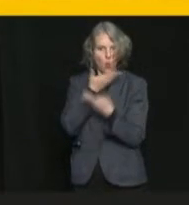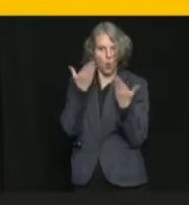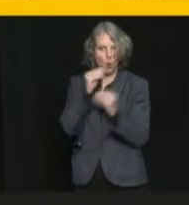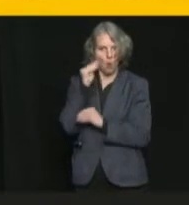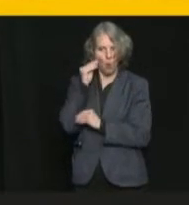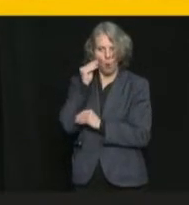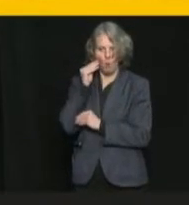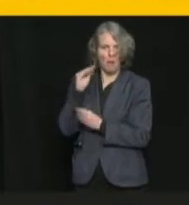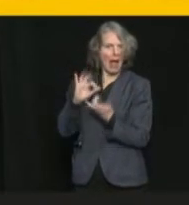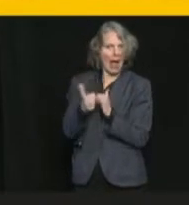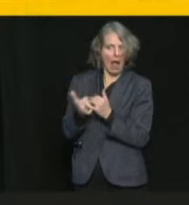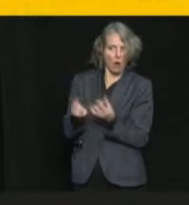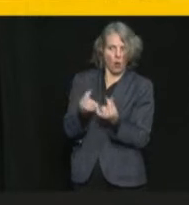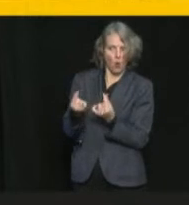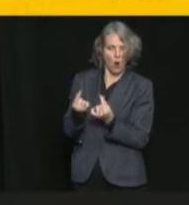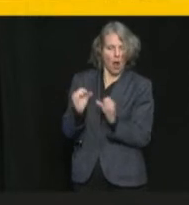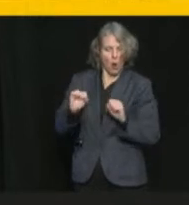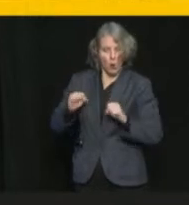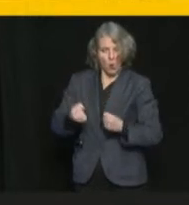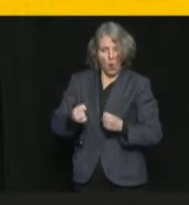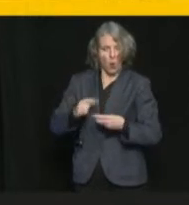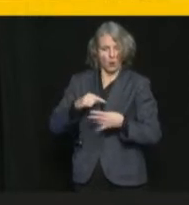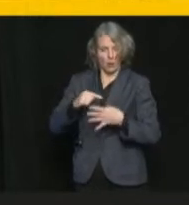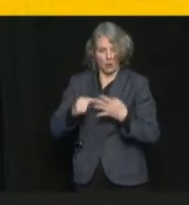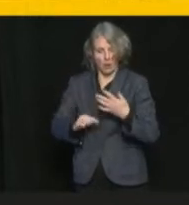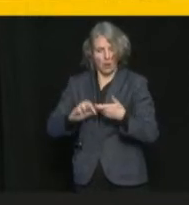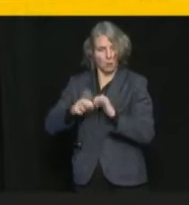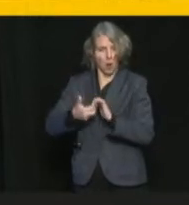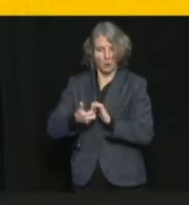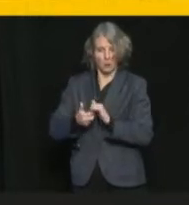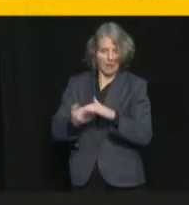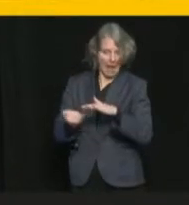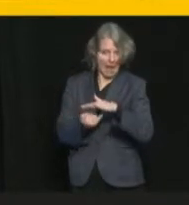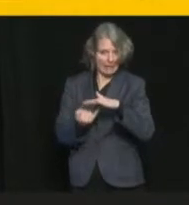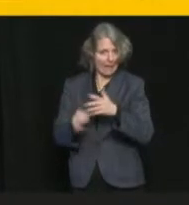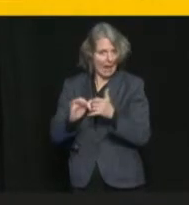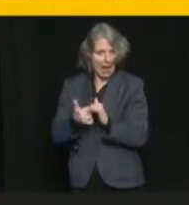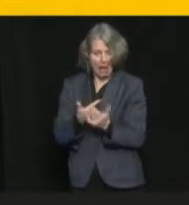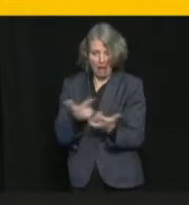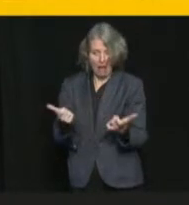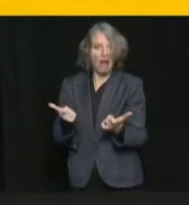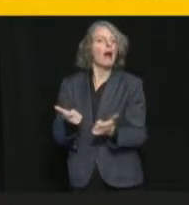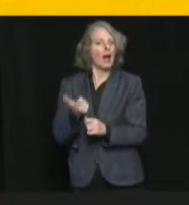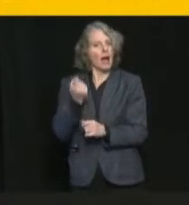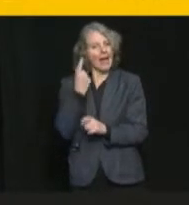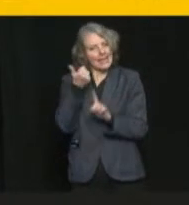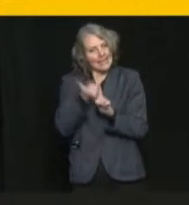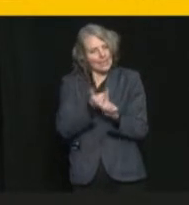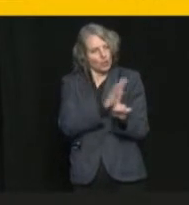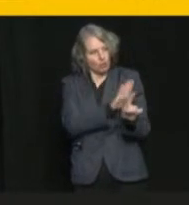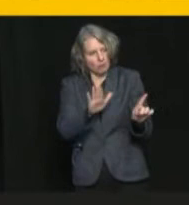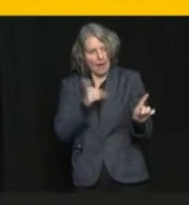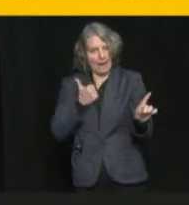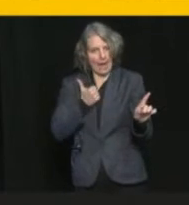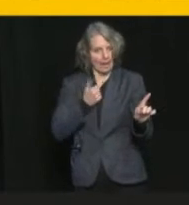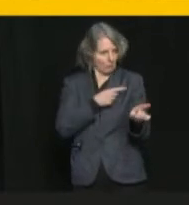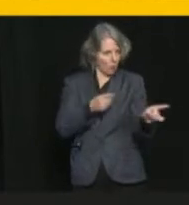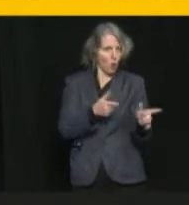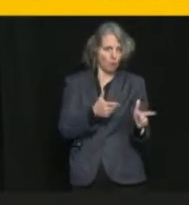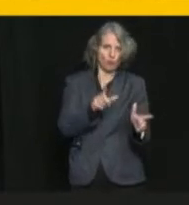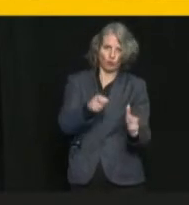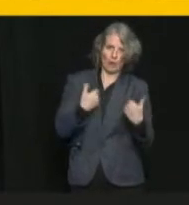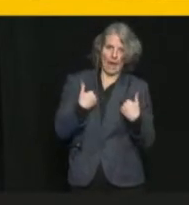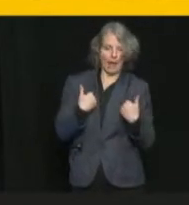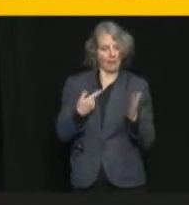deal with the cold and so many other problems. Each Canadian deserves a safe and affordable